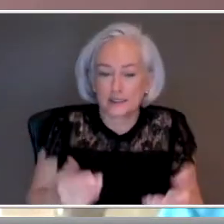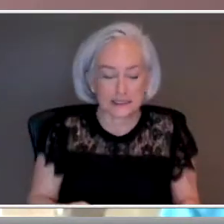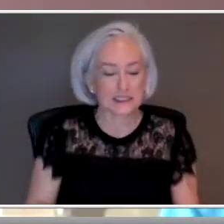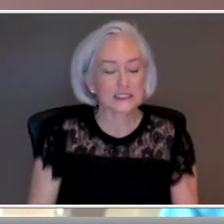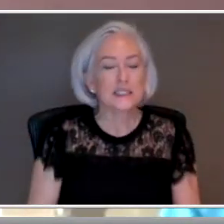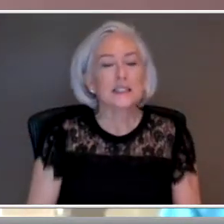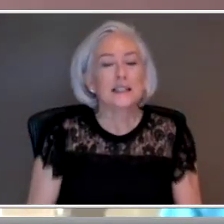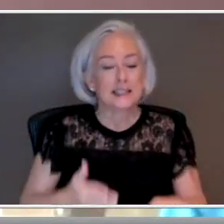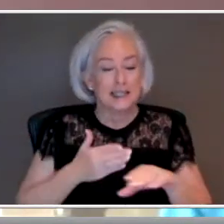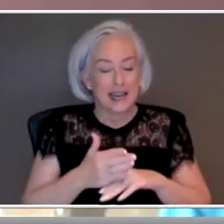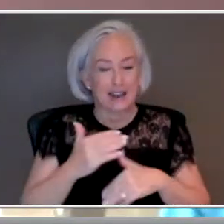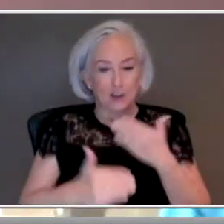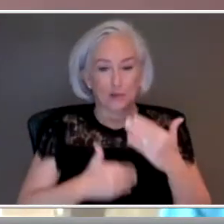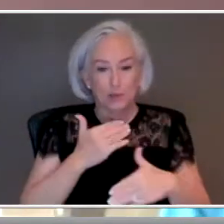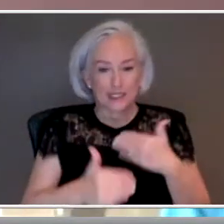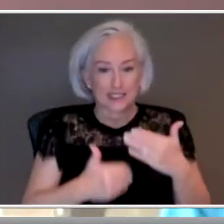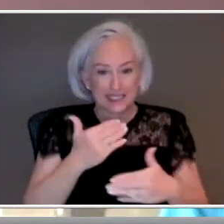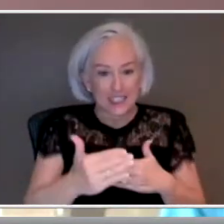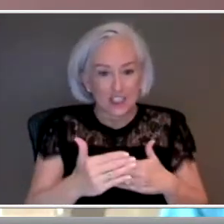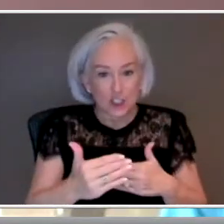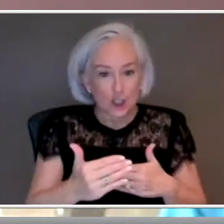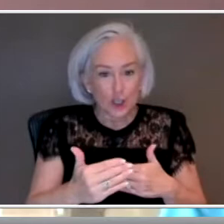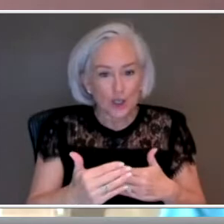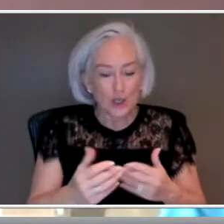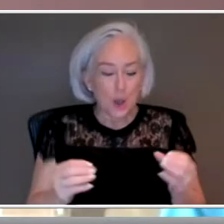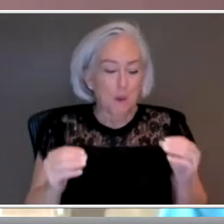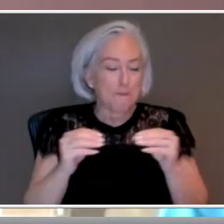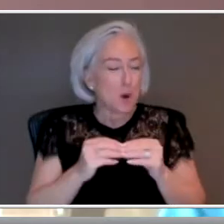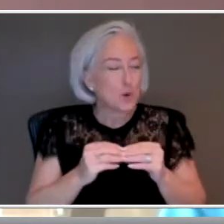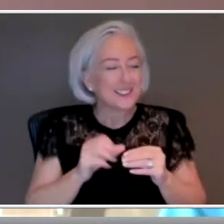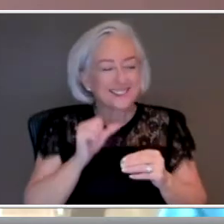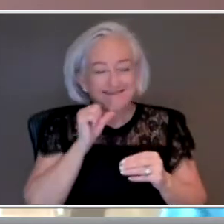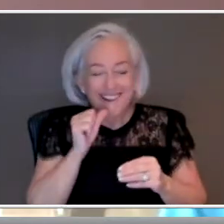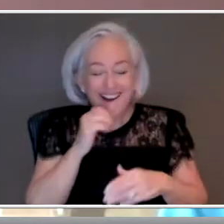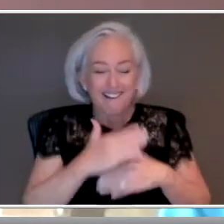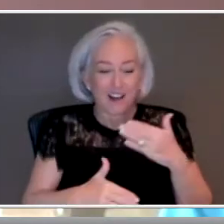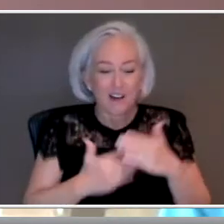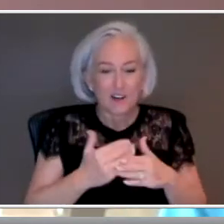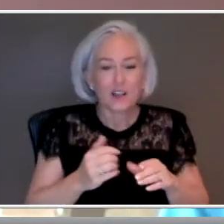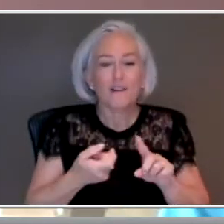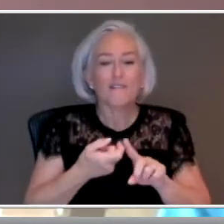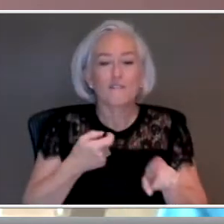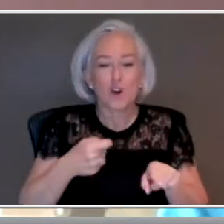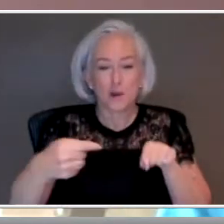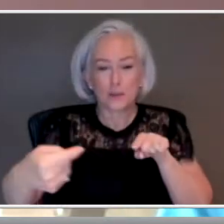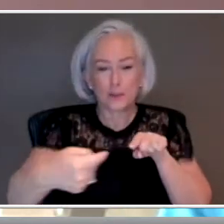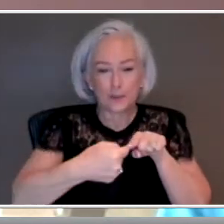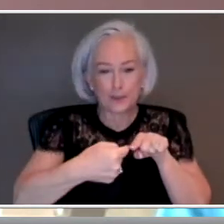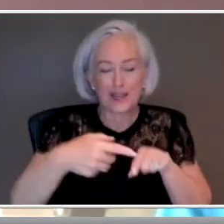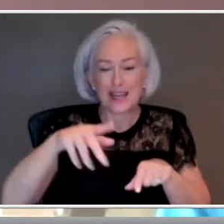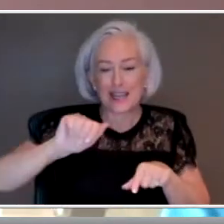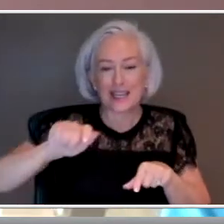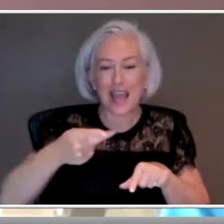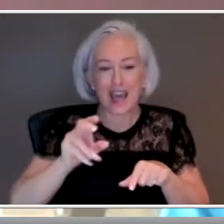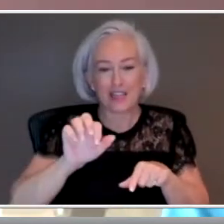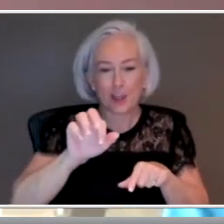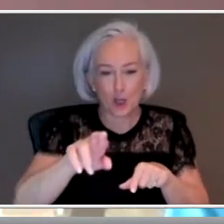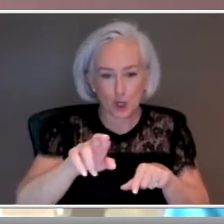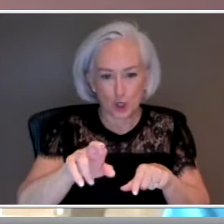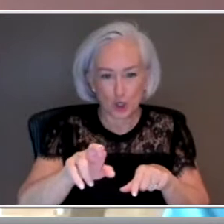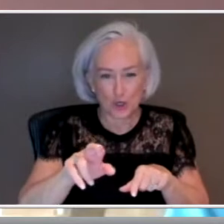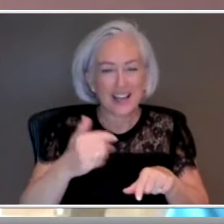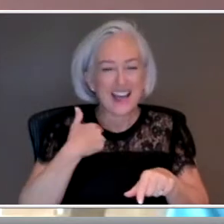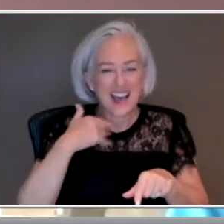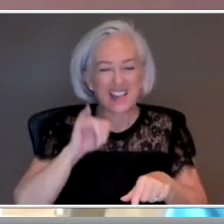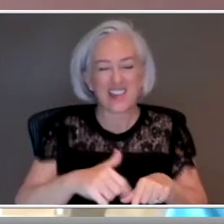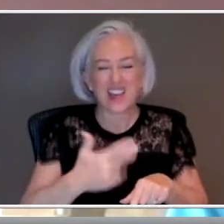procedure was primarily from the catheter that was inserted while I had the procedure, which was in for about 3.5 to 4 hours. So I was